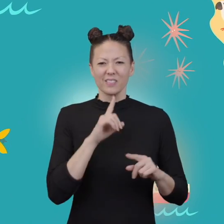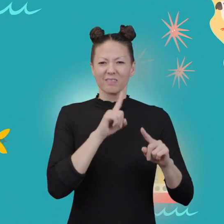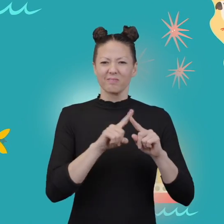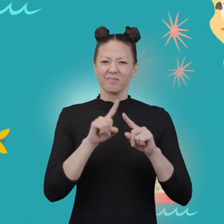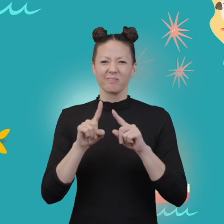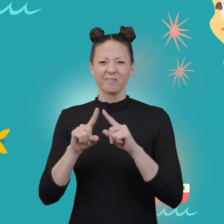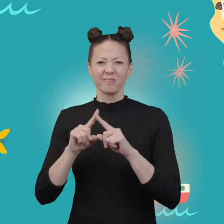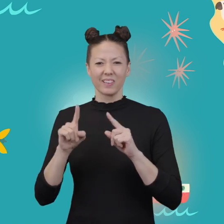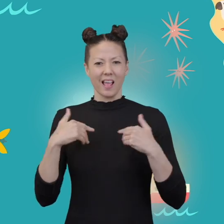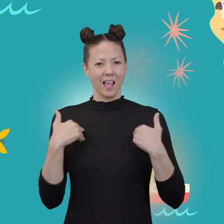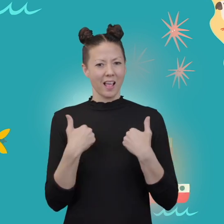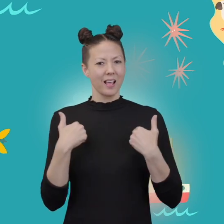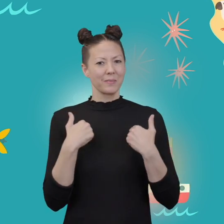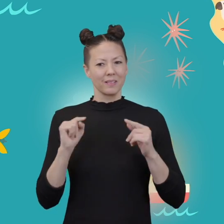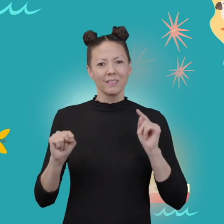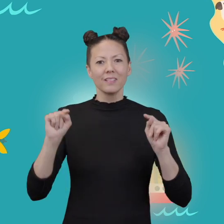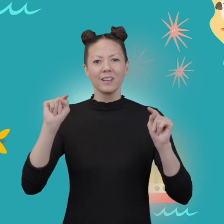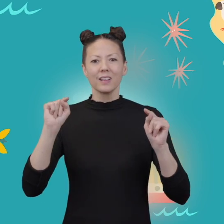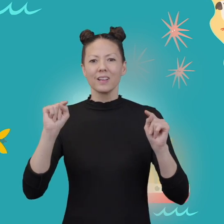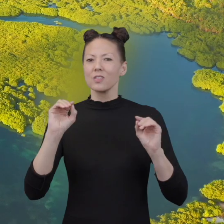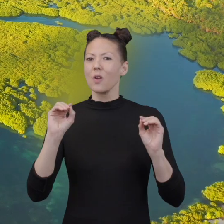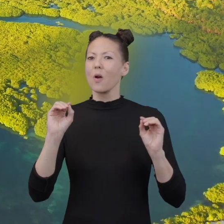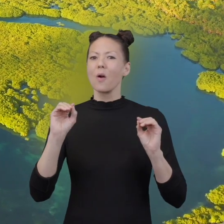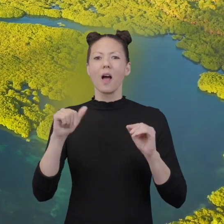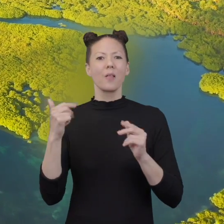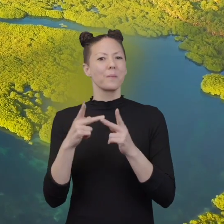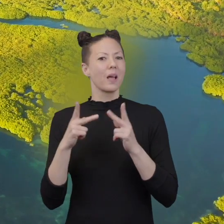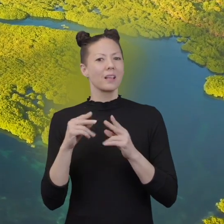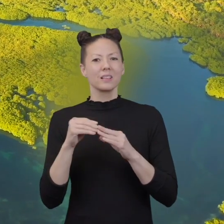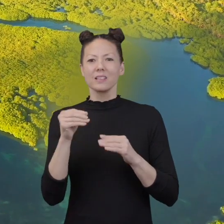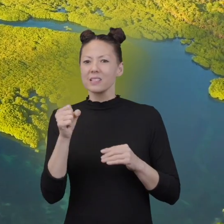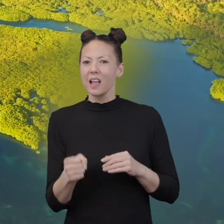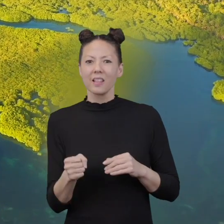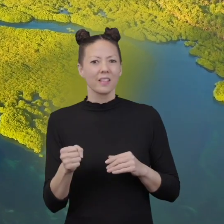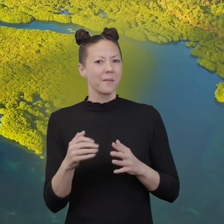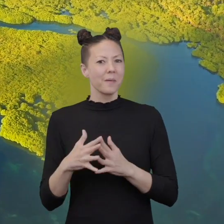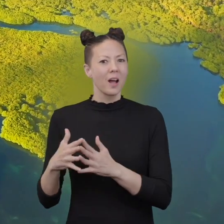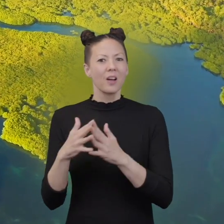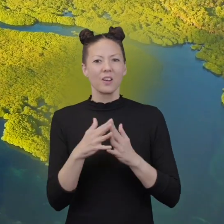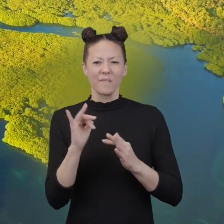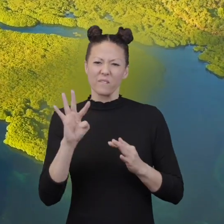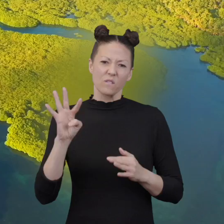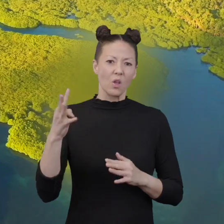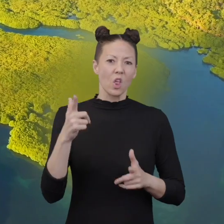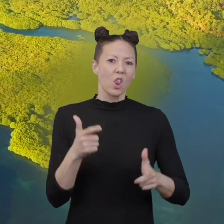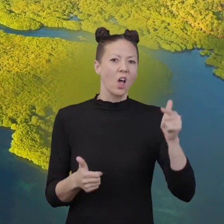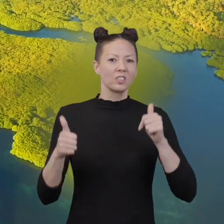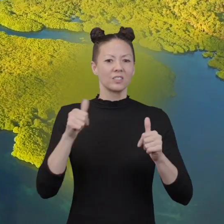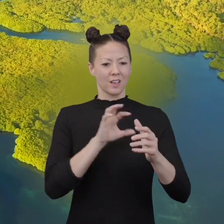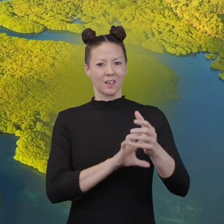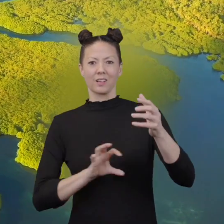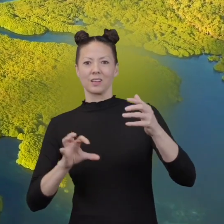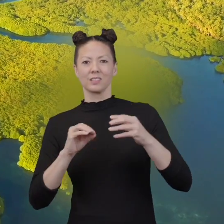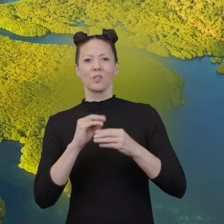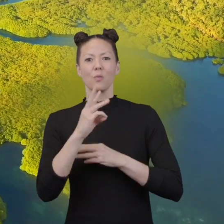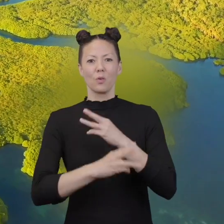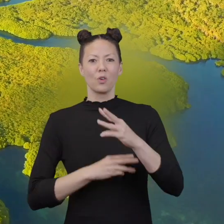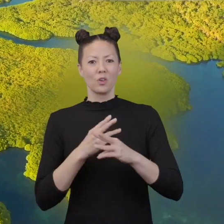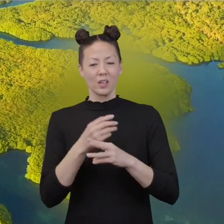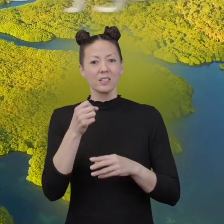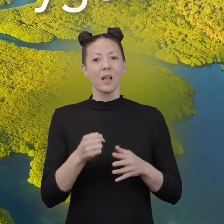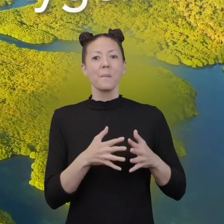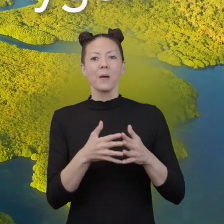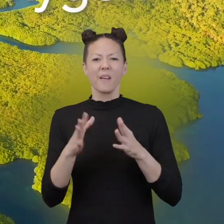is the fourth largest continent on Earth. South America is famous for its Amazon rainforest, which